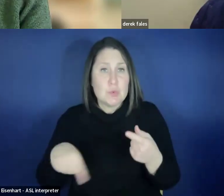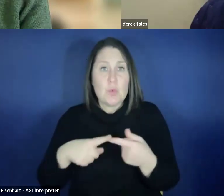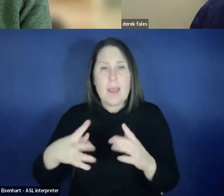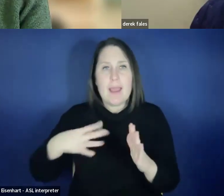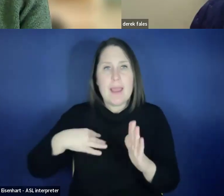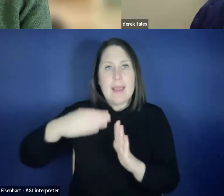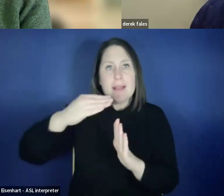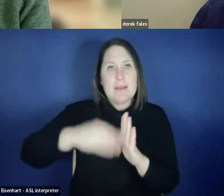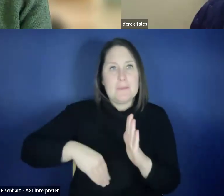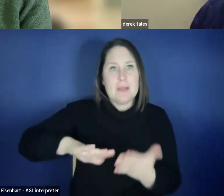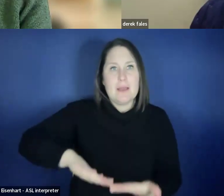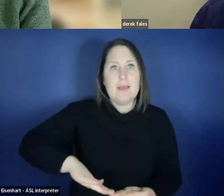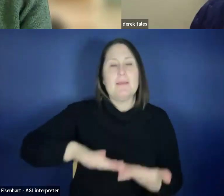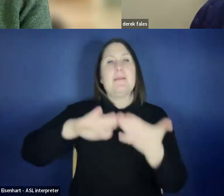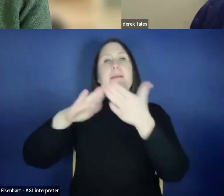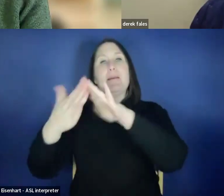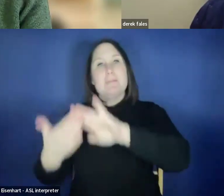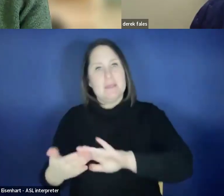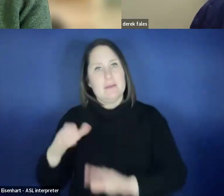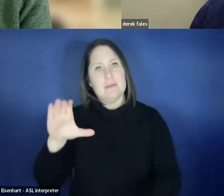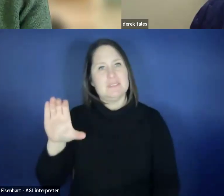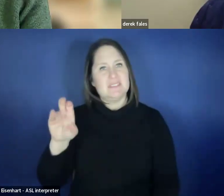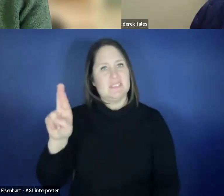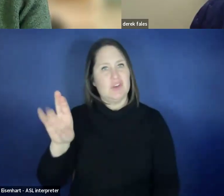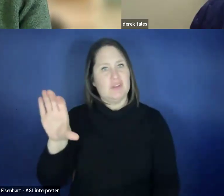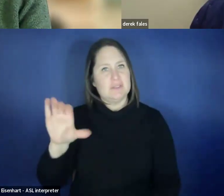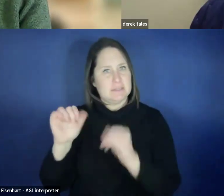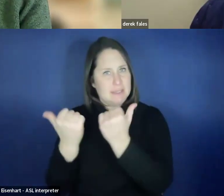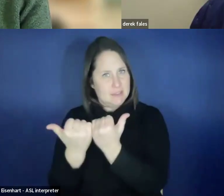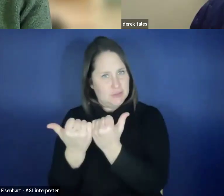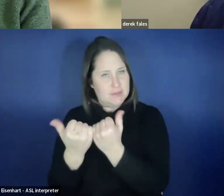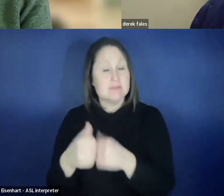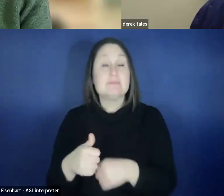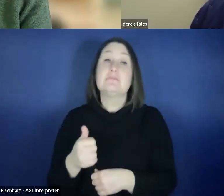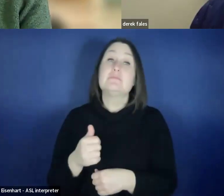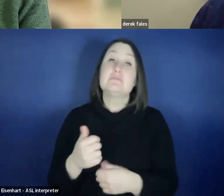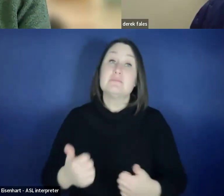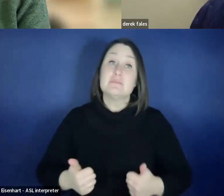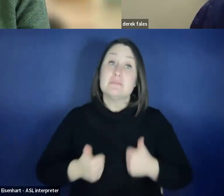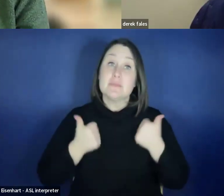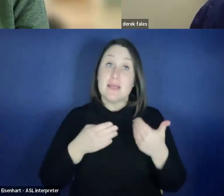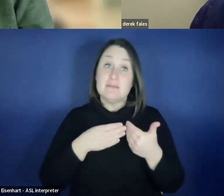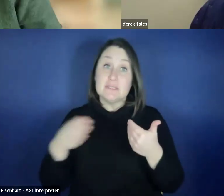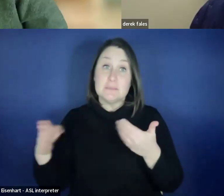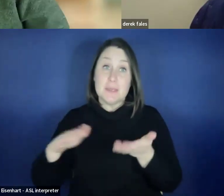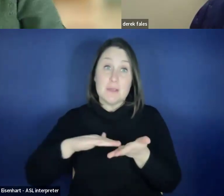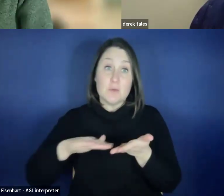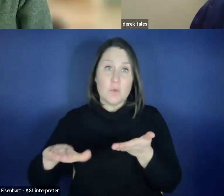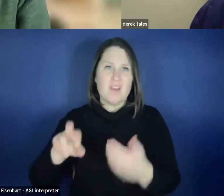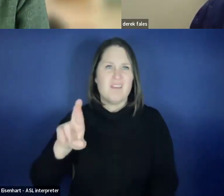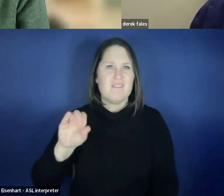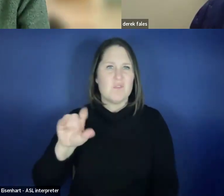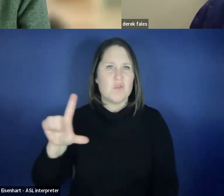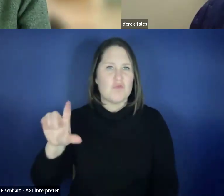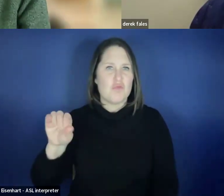become a community resource coordination agency. And part of the lifespan that the rollout